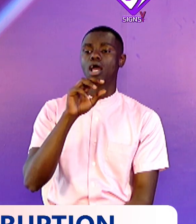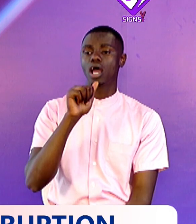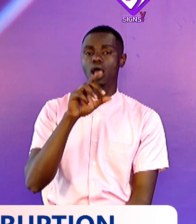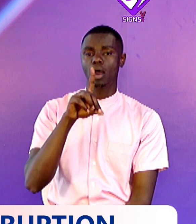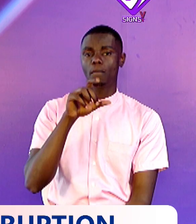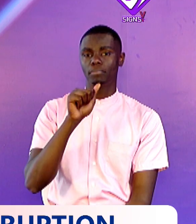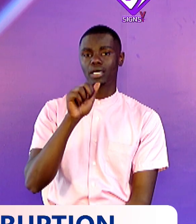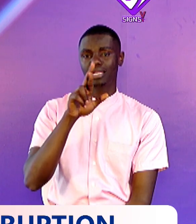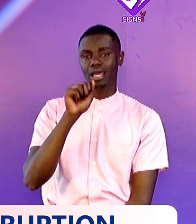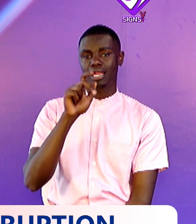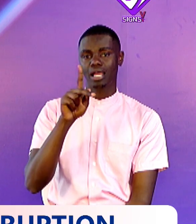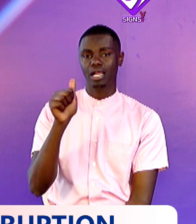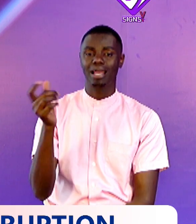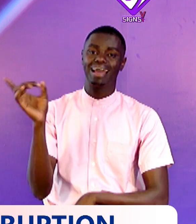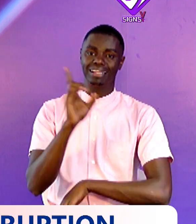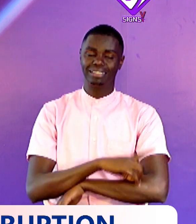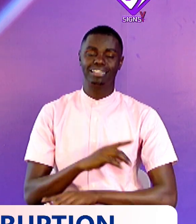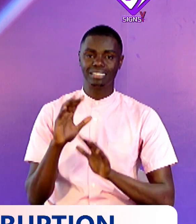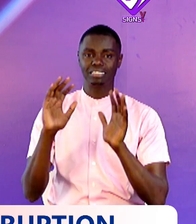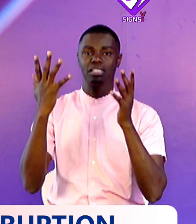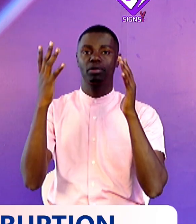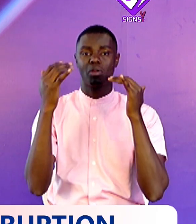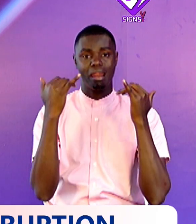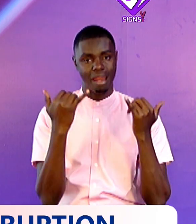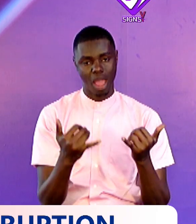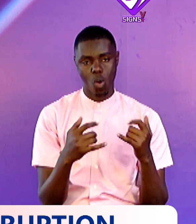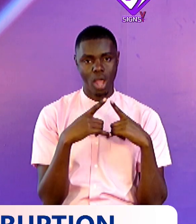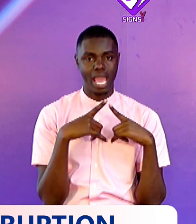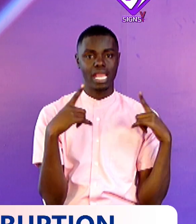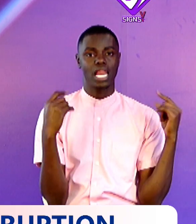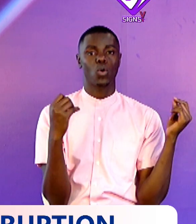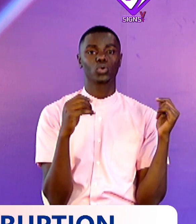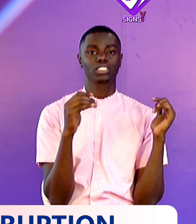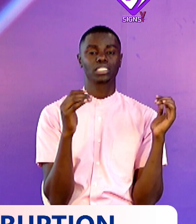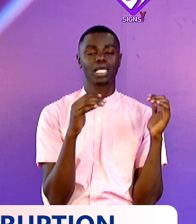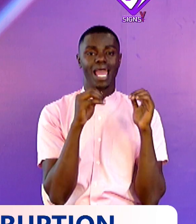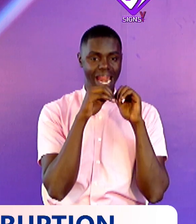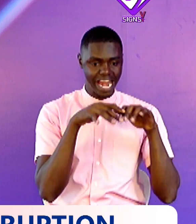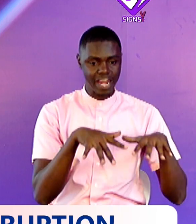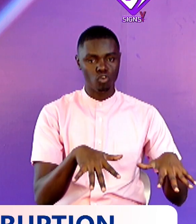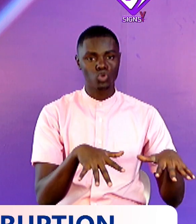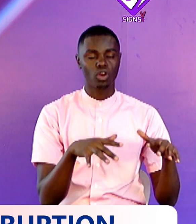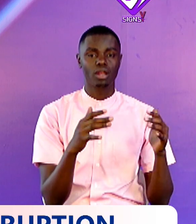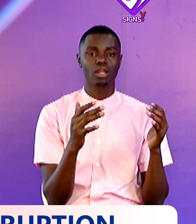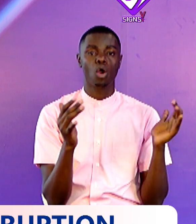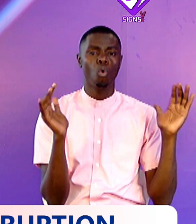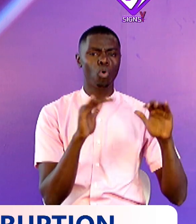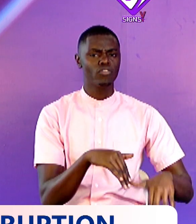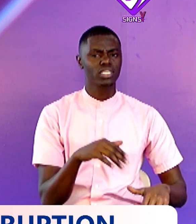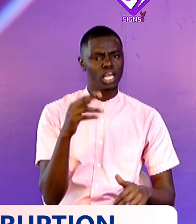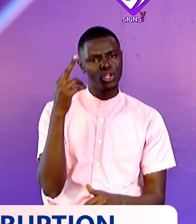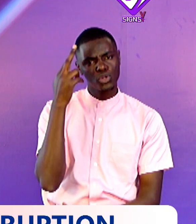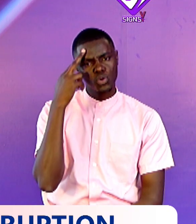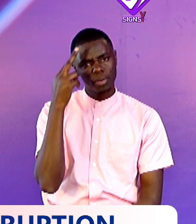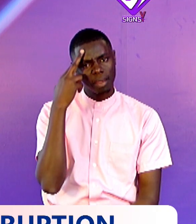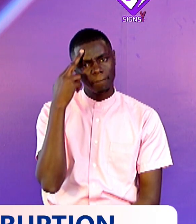this year. Homa Bay is now holding the devolution conference. Yes. But then you remember the issue